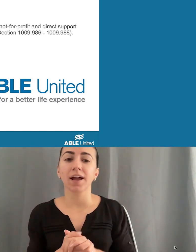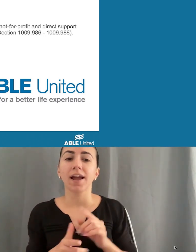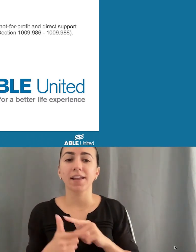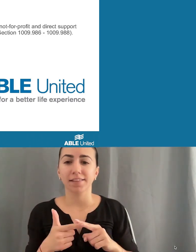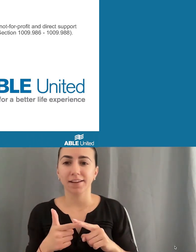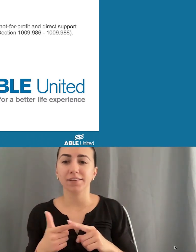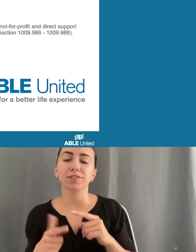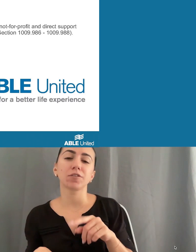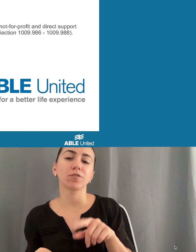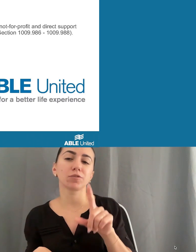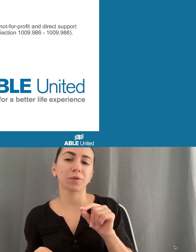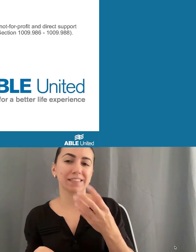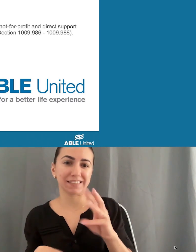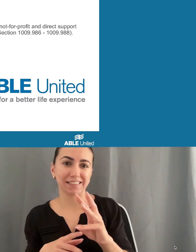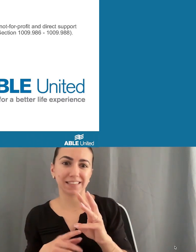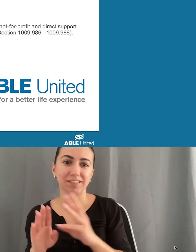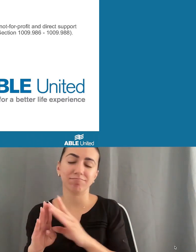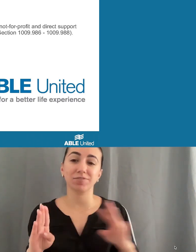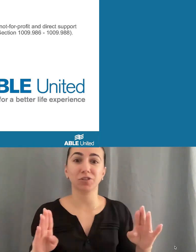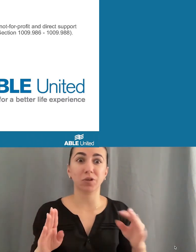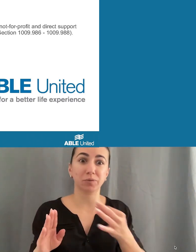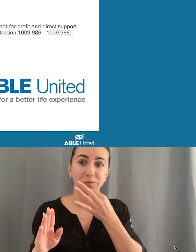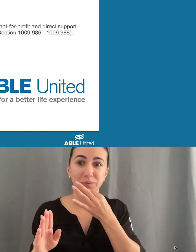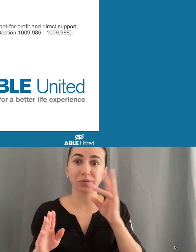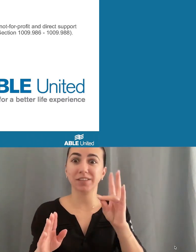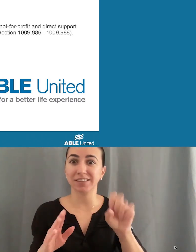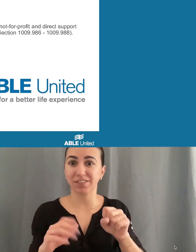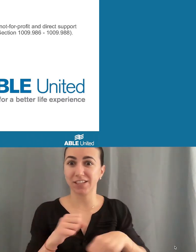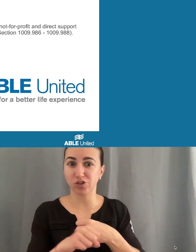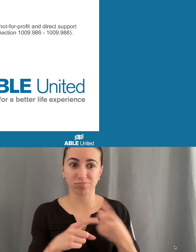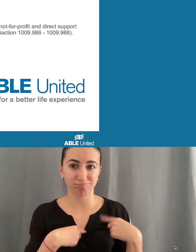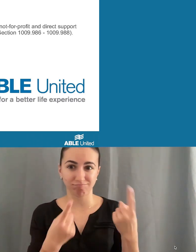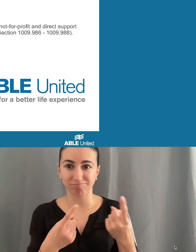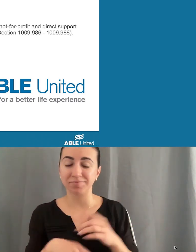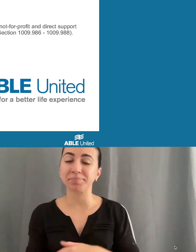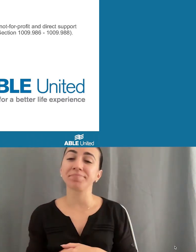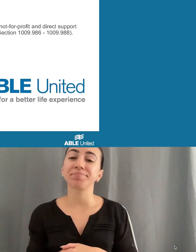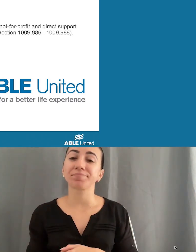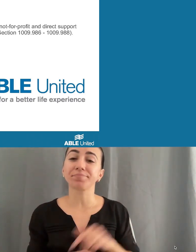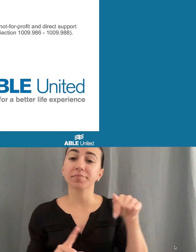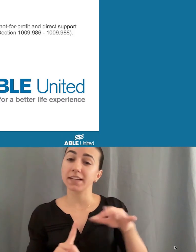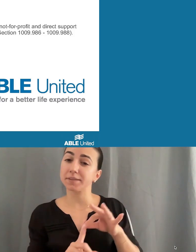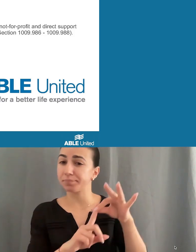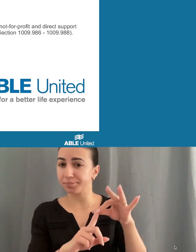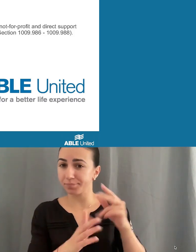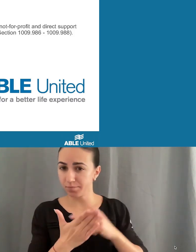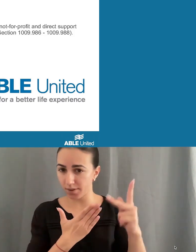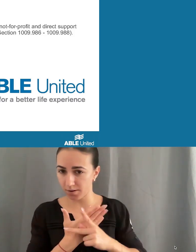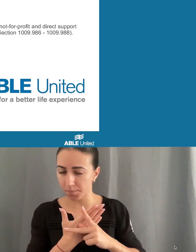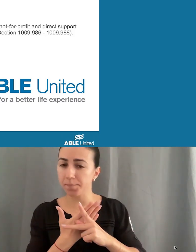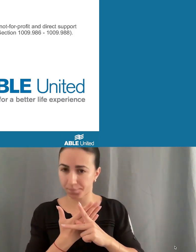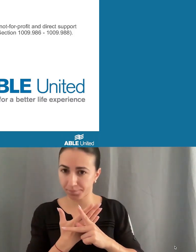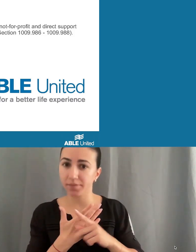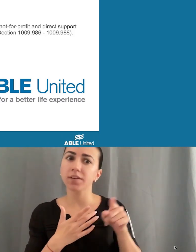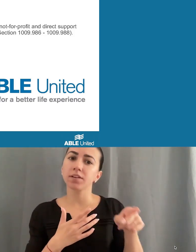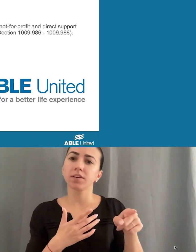1 of 2016, so coming up on 7 years. And what's unique about this program is that this really had